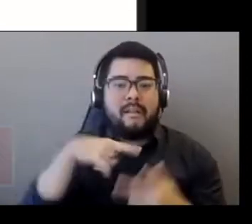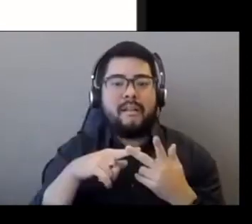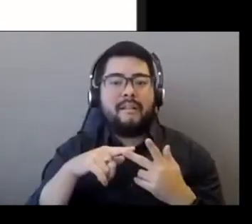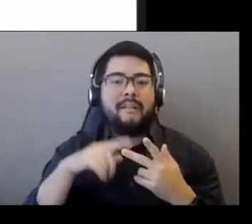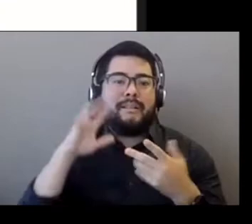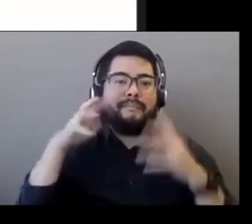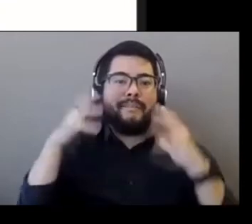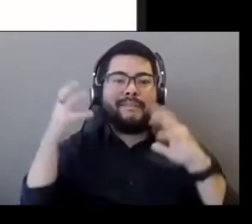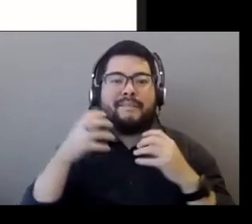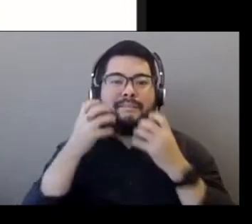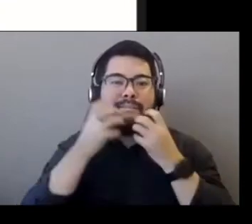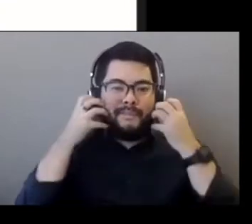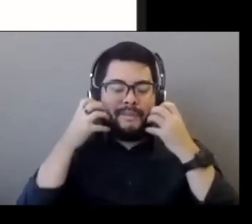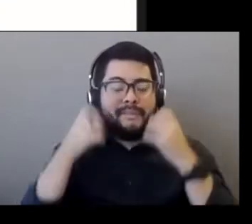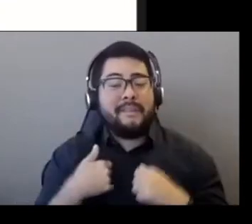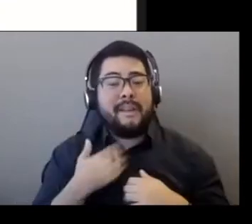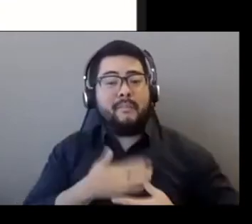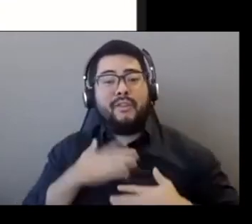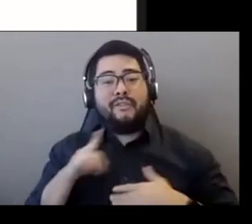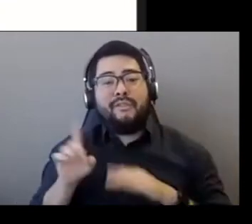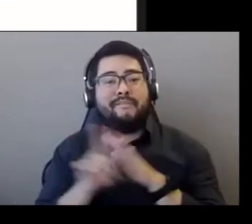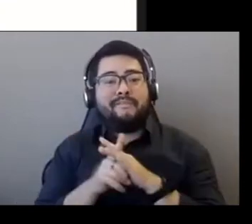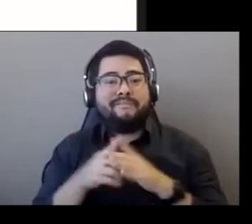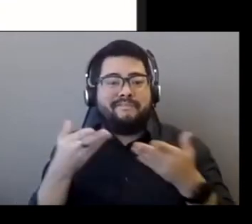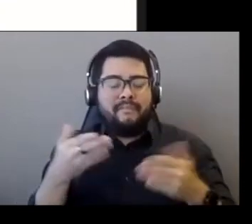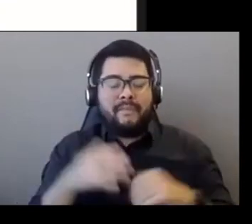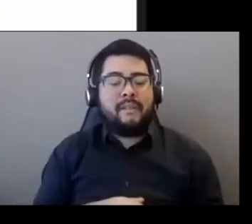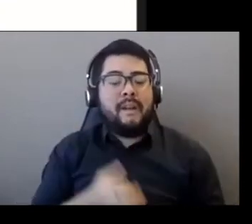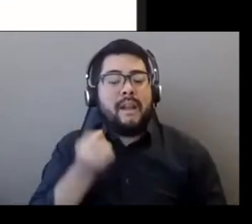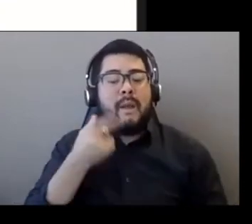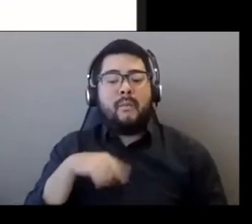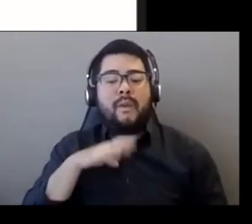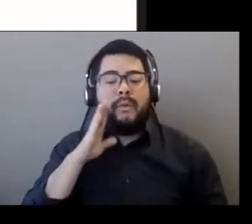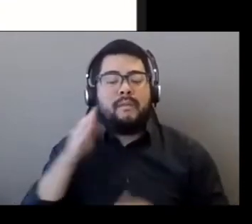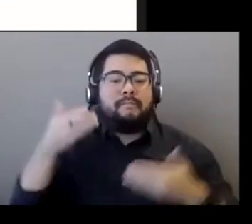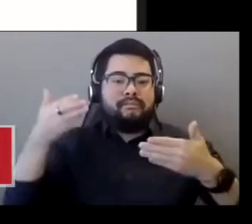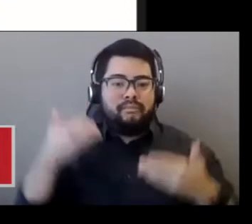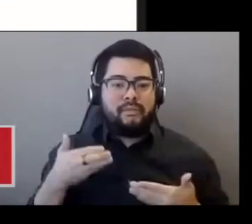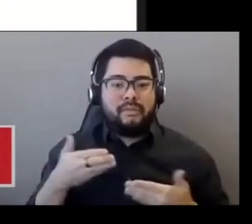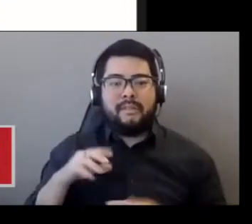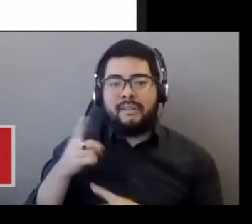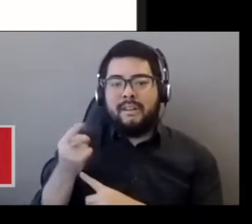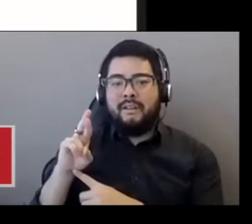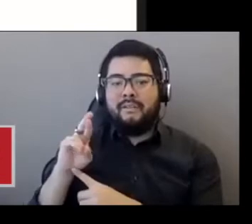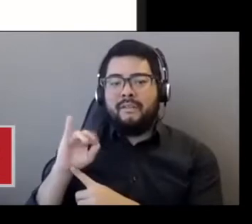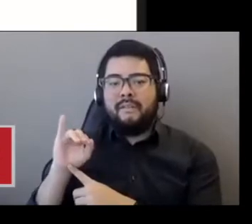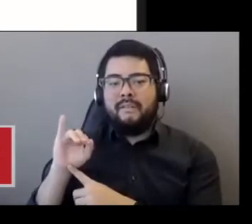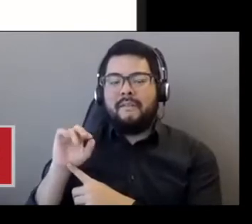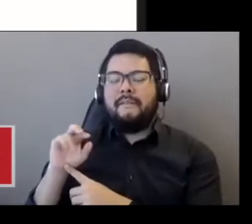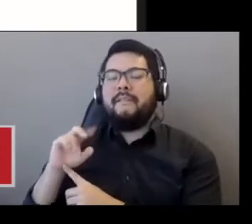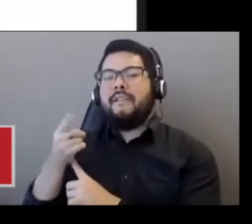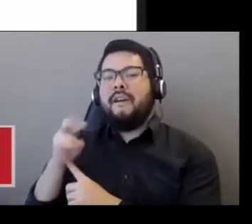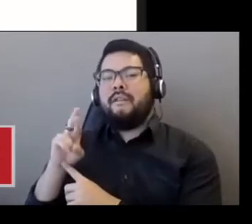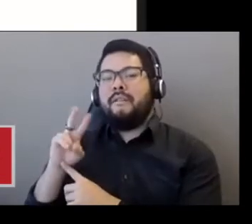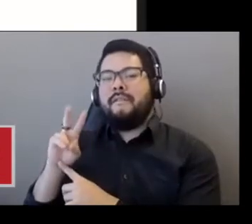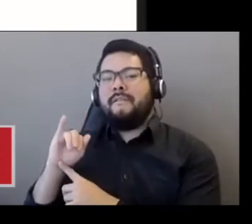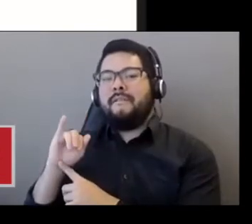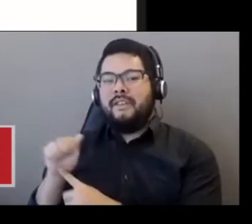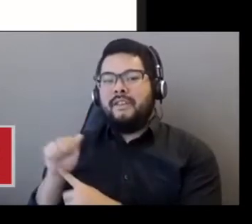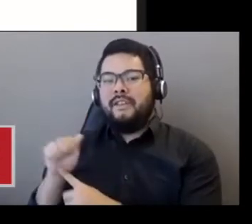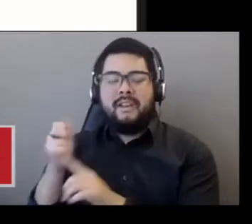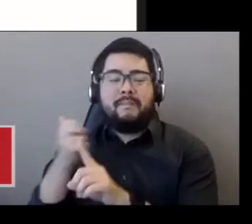beard. Appreciate you all being here. So we're going to introduce Dr. Vijay Prashad, who is a historian,